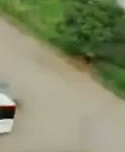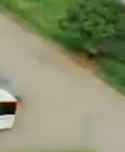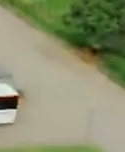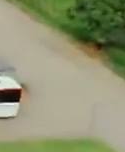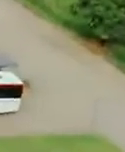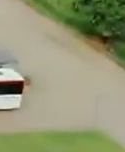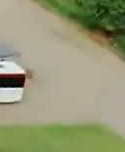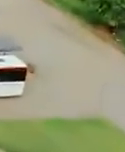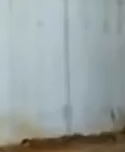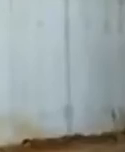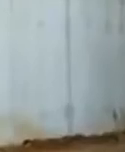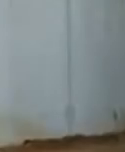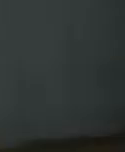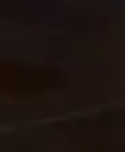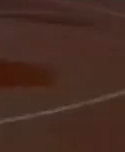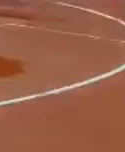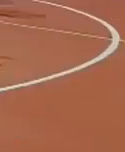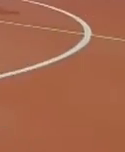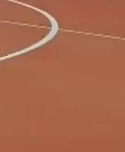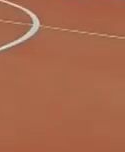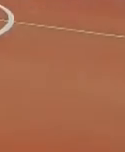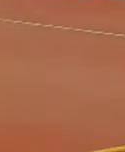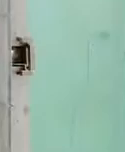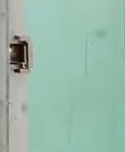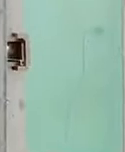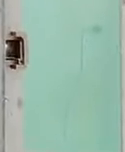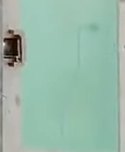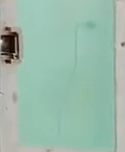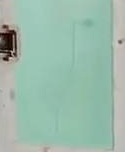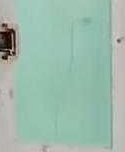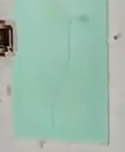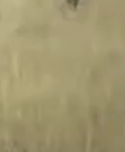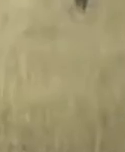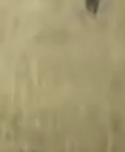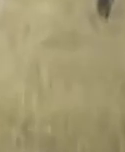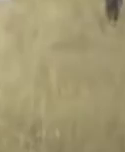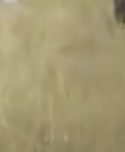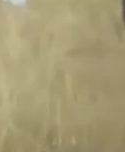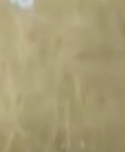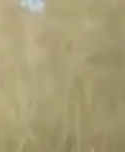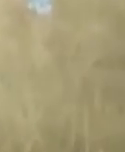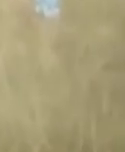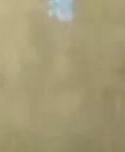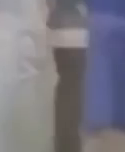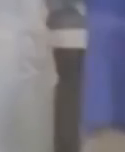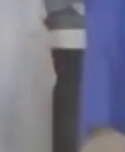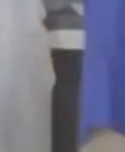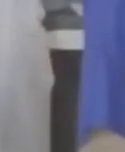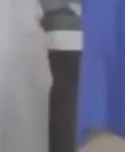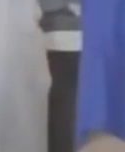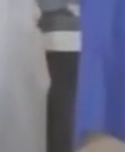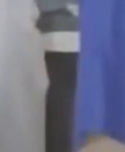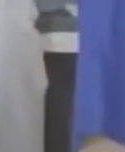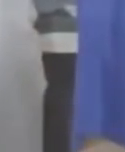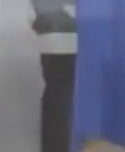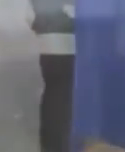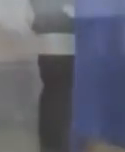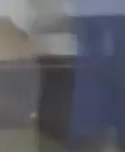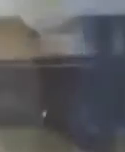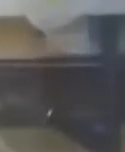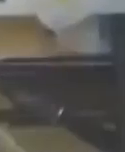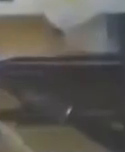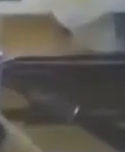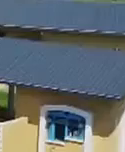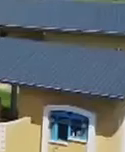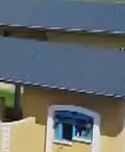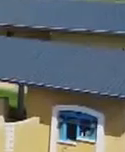ship developments, farms. Inyatsi Construction takes a holistic and inclusive approach to development by pursuing the